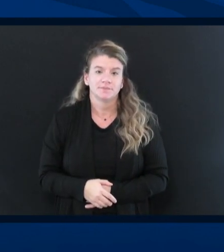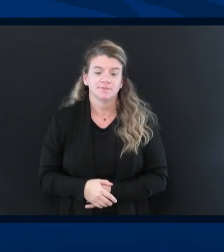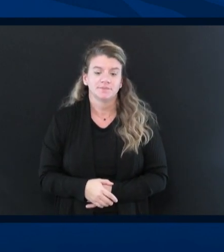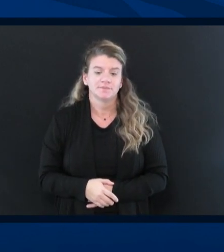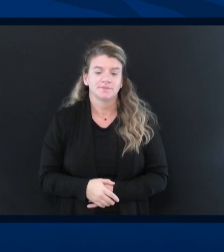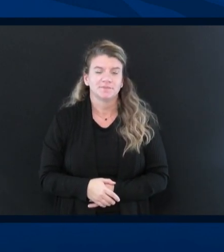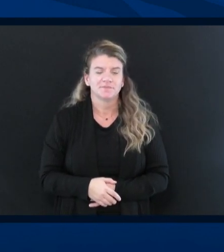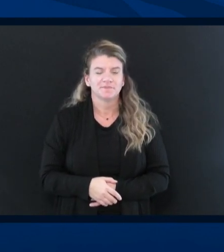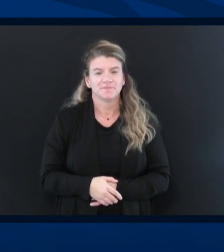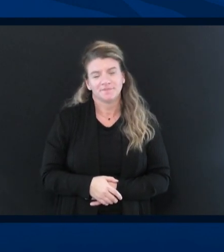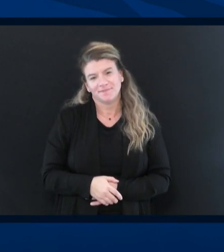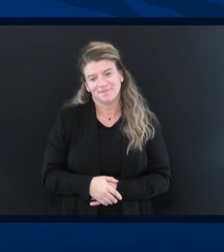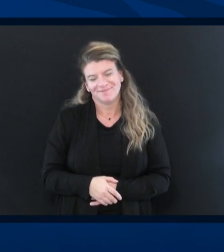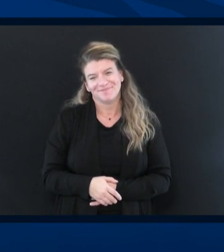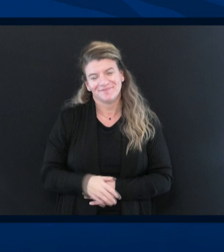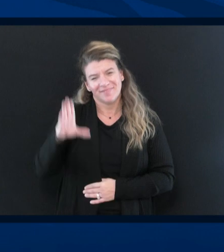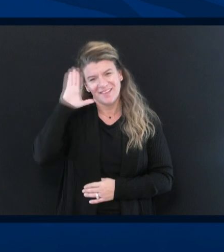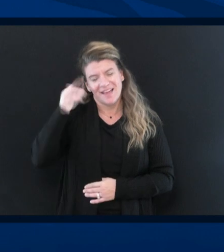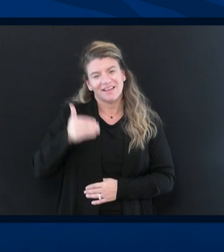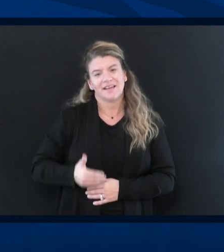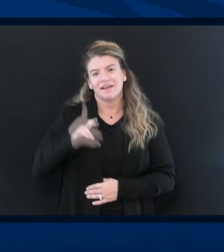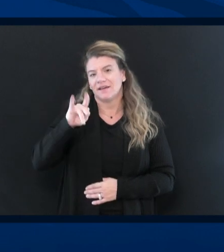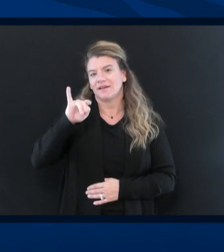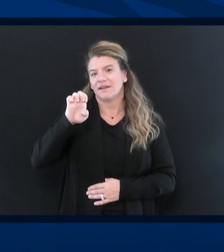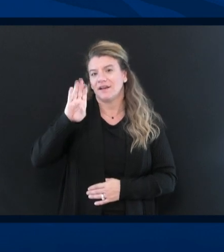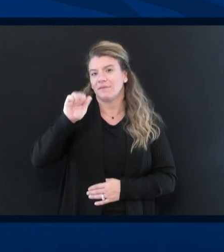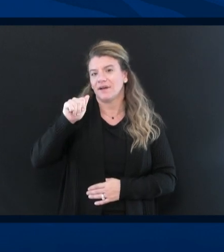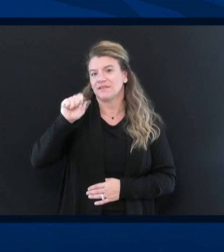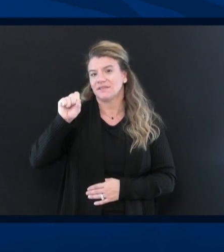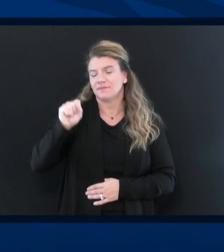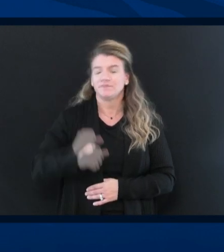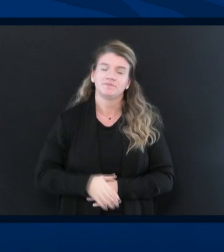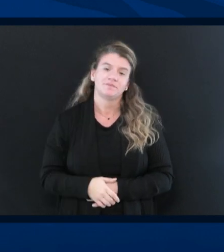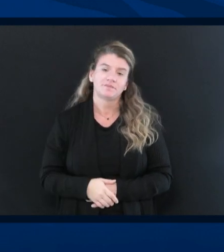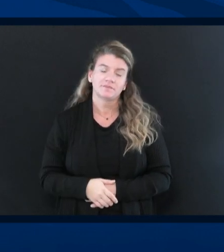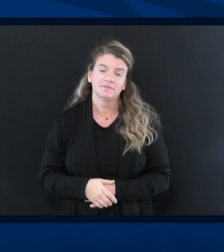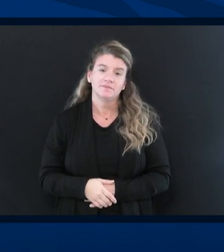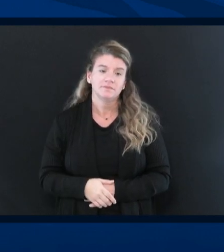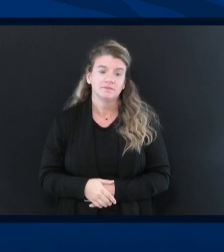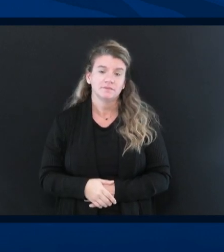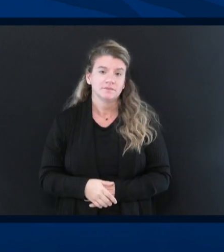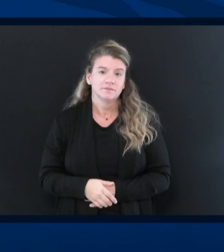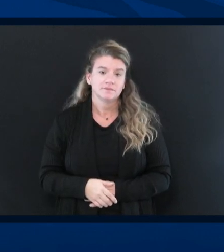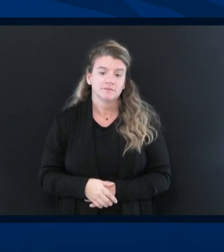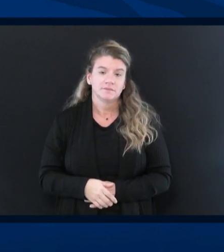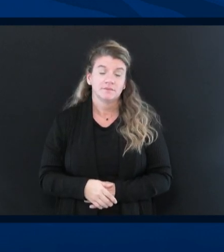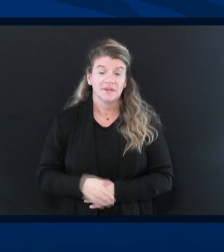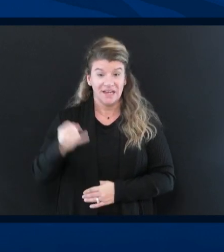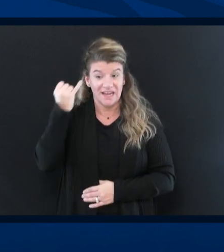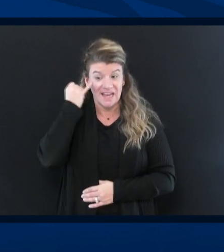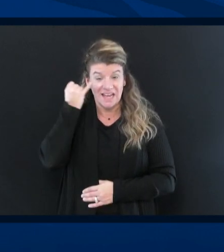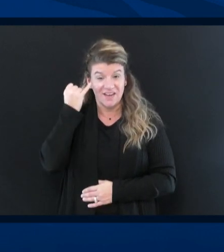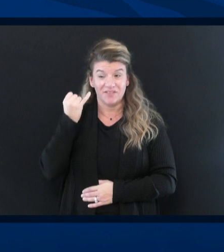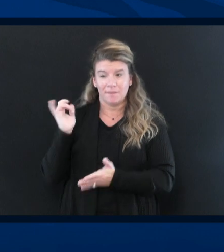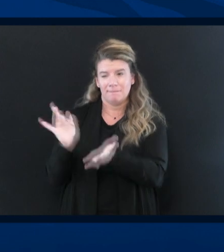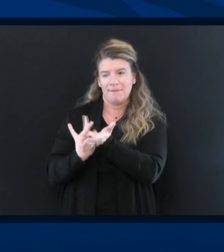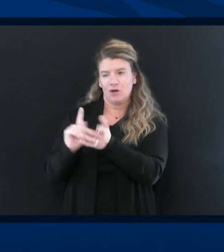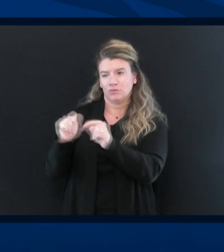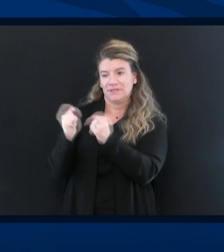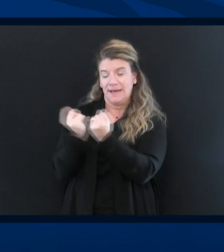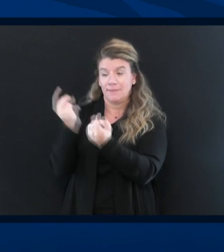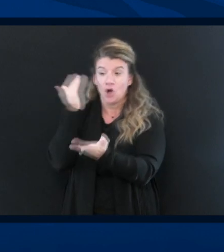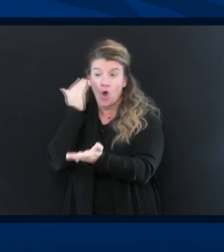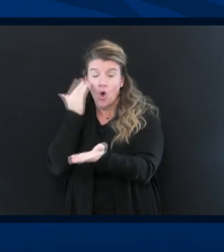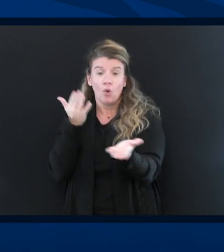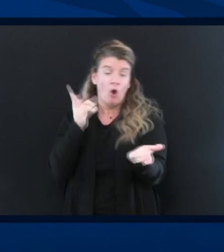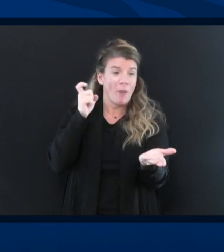Hi, it's Kenny Bass with Channel 8 and Fox 11. If the medical folks could weigh in, or maybe the governor could